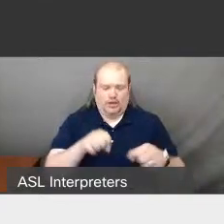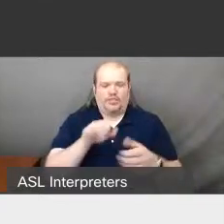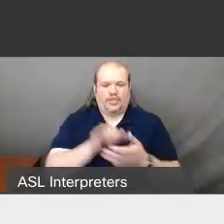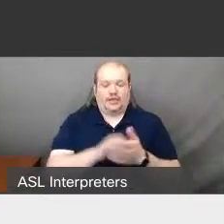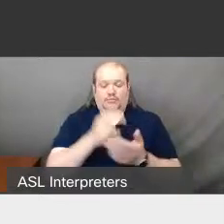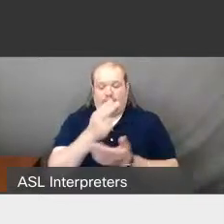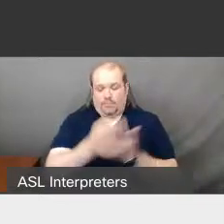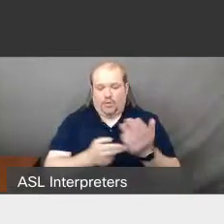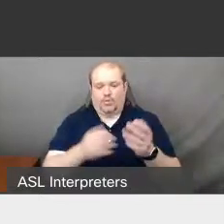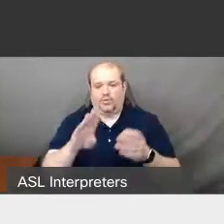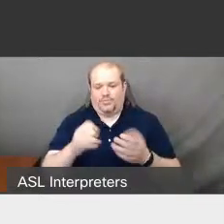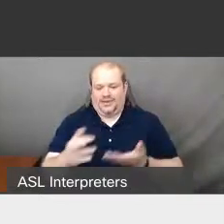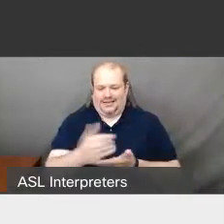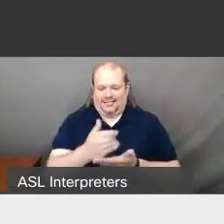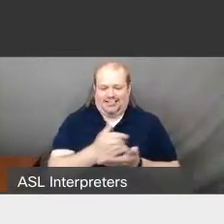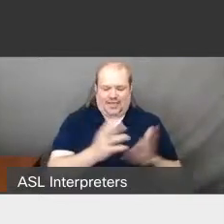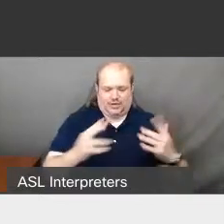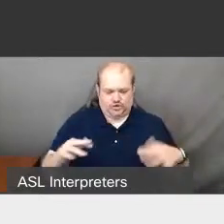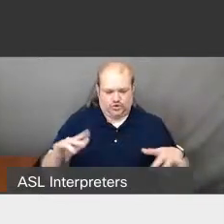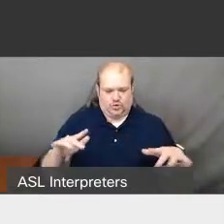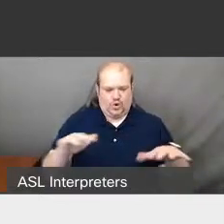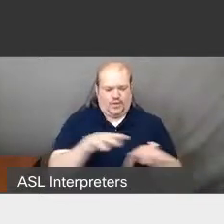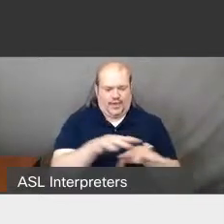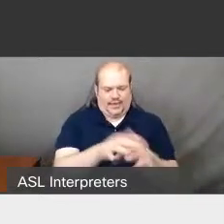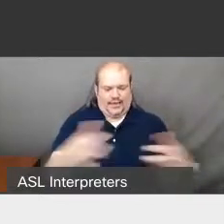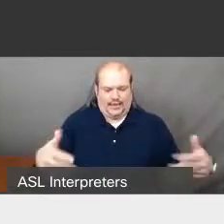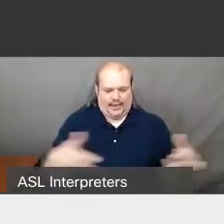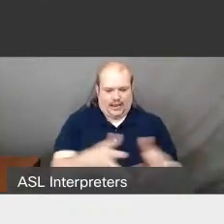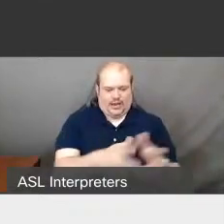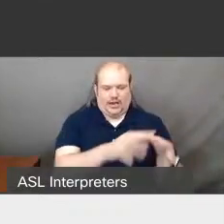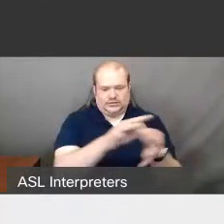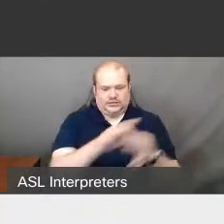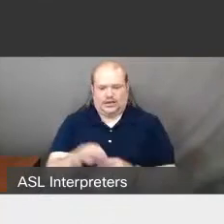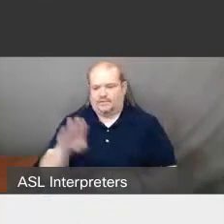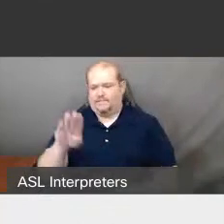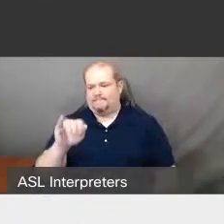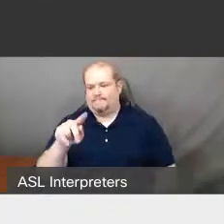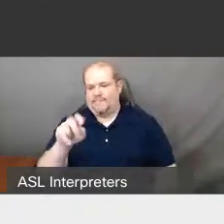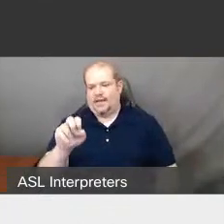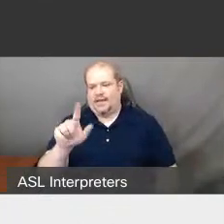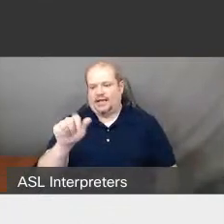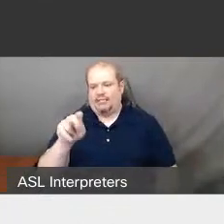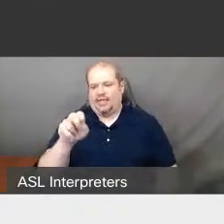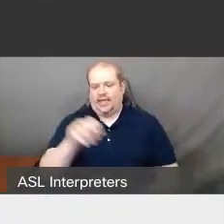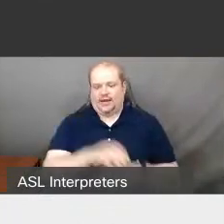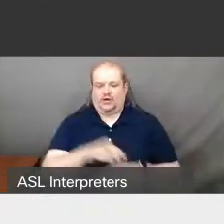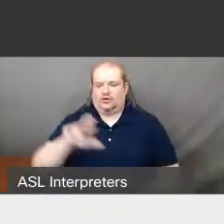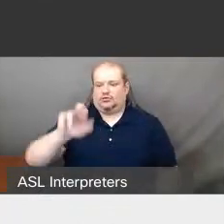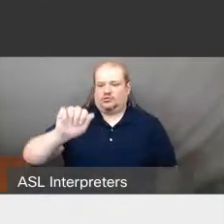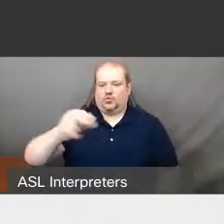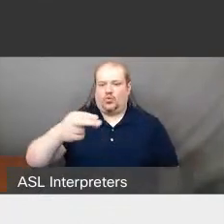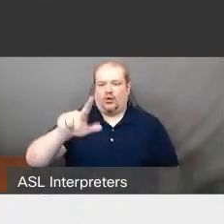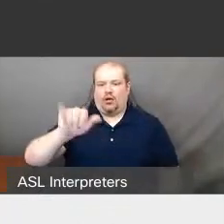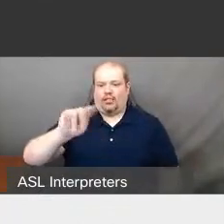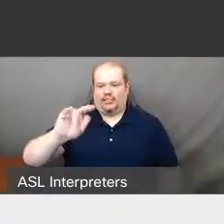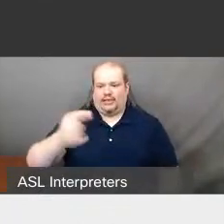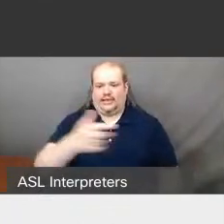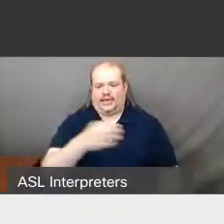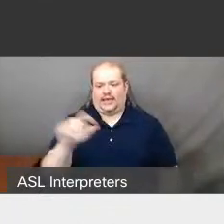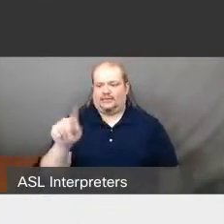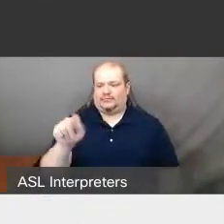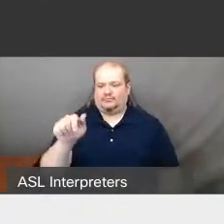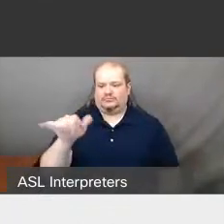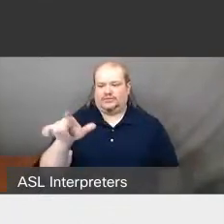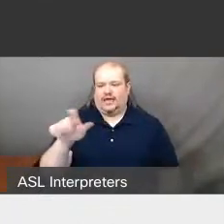be collectors, to actually go back in and tie a bike lane onto Rawling and to Taylor Loop to go